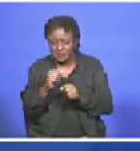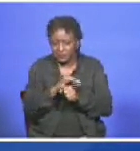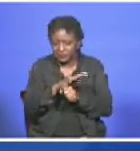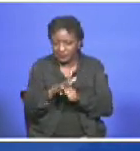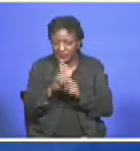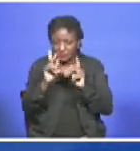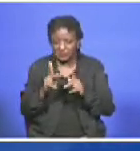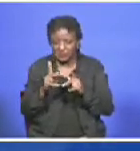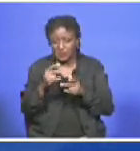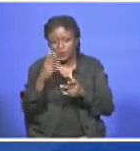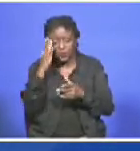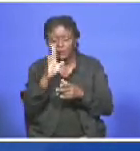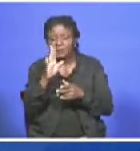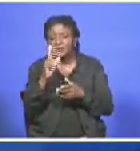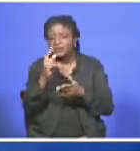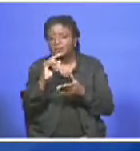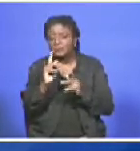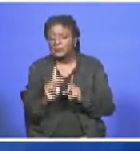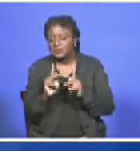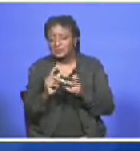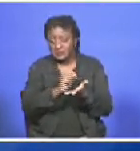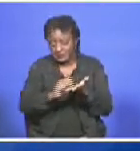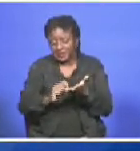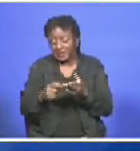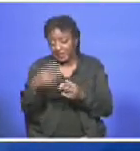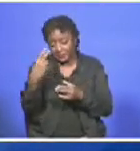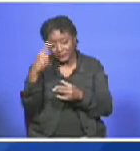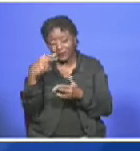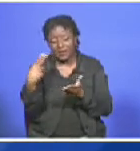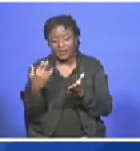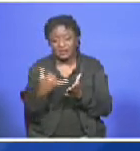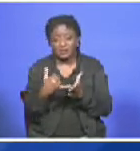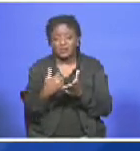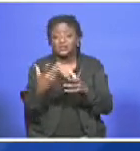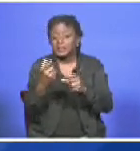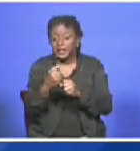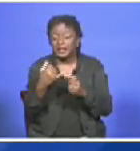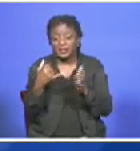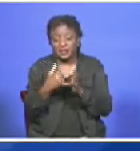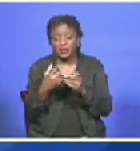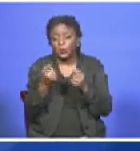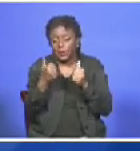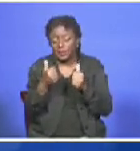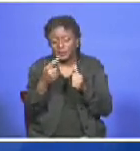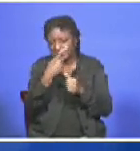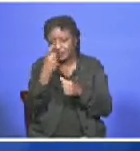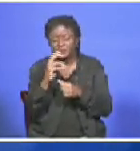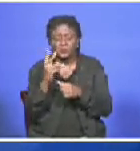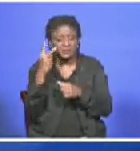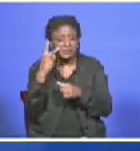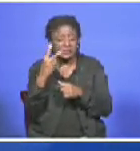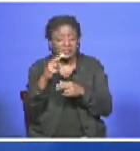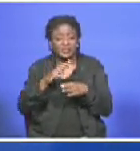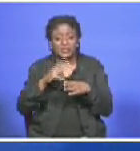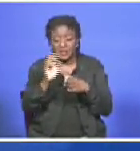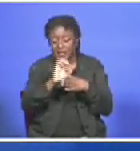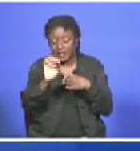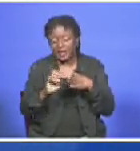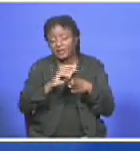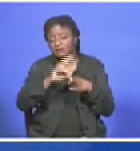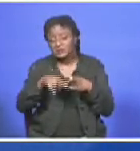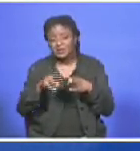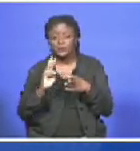are signing up for it to receive it as quickly as possible because we see what the ramifications could be. And we want to not just